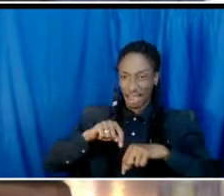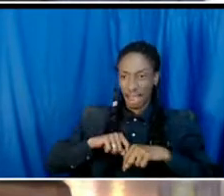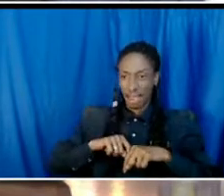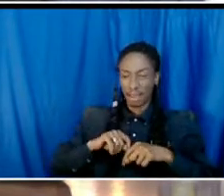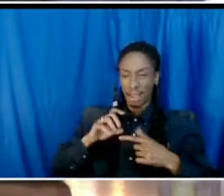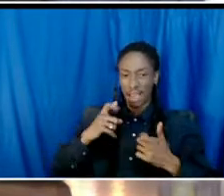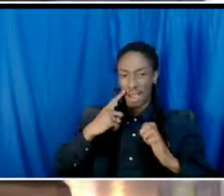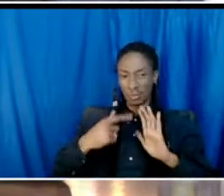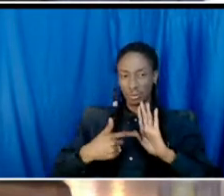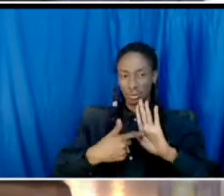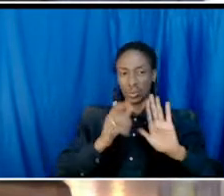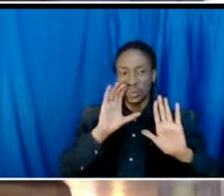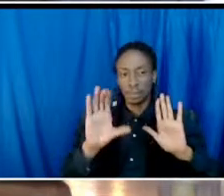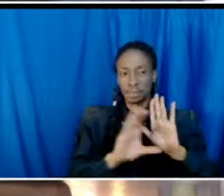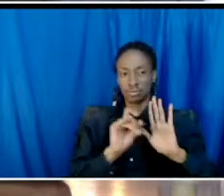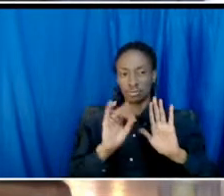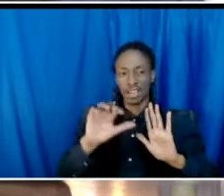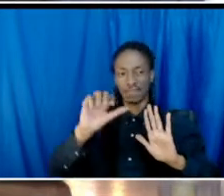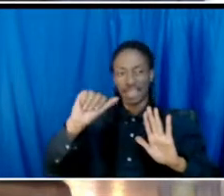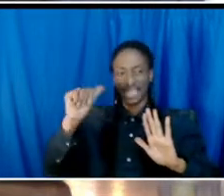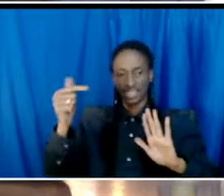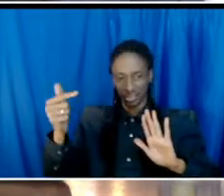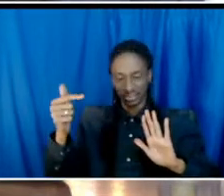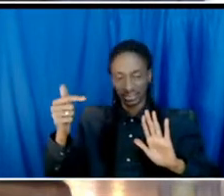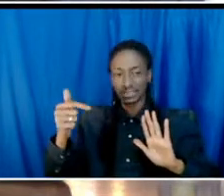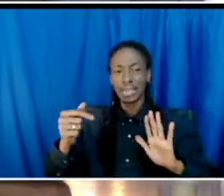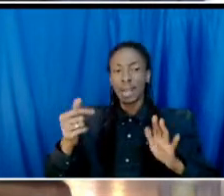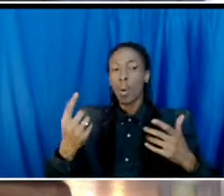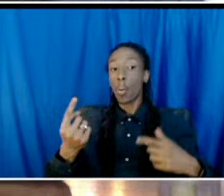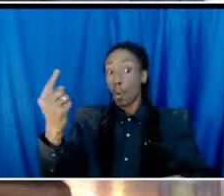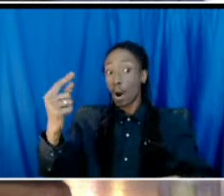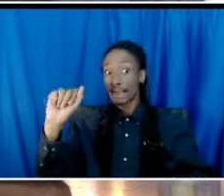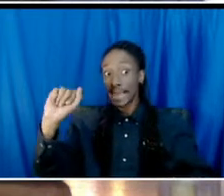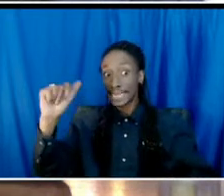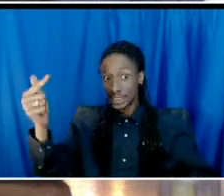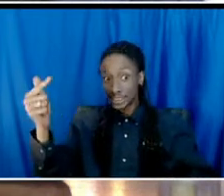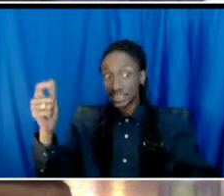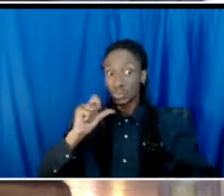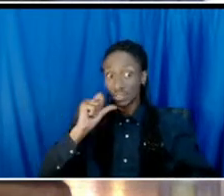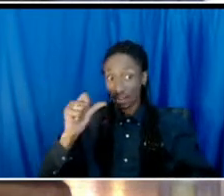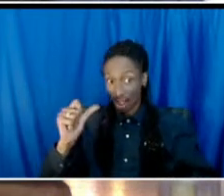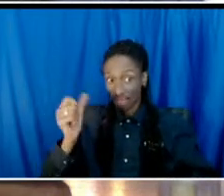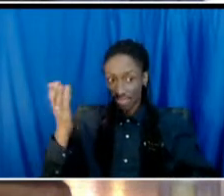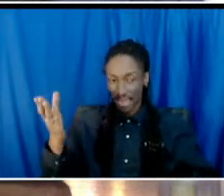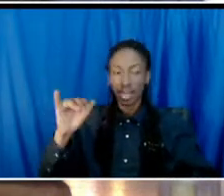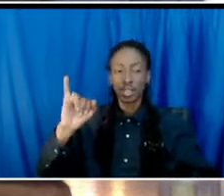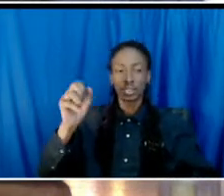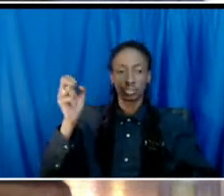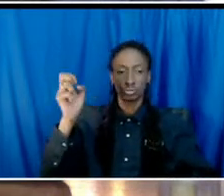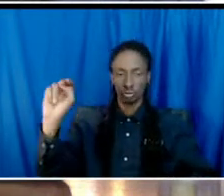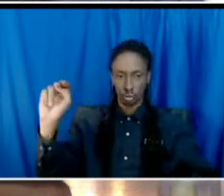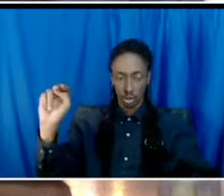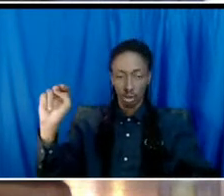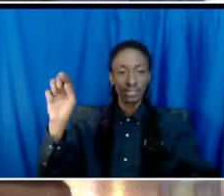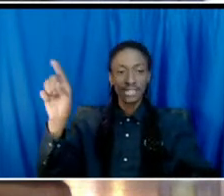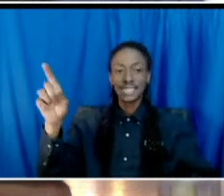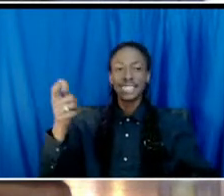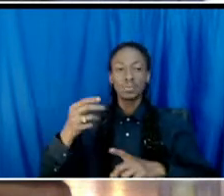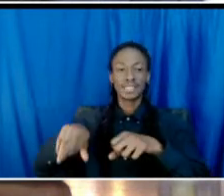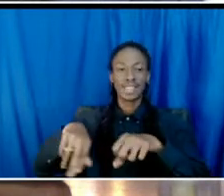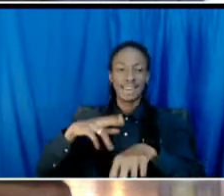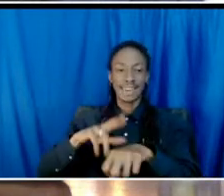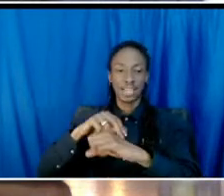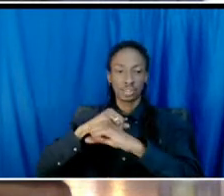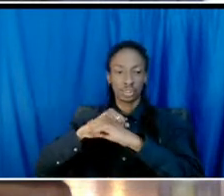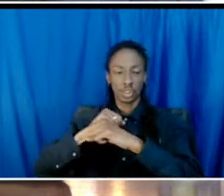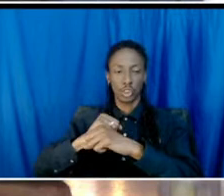the screen of the AAGs. I just want to make clear, one of the AAGs who was not on the screen was John Demers. John was the National Security Division